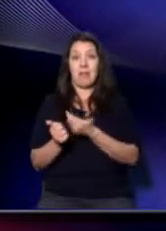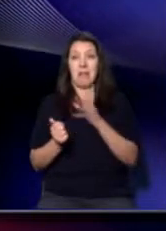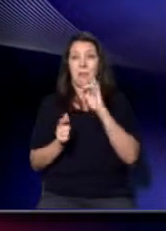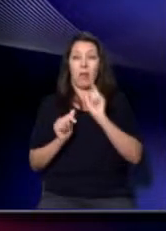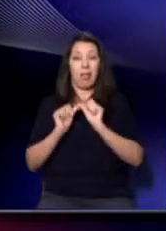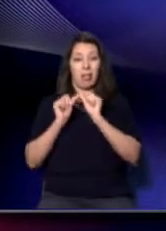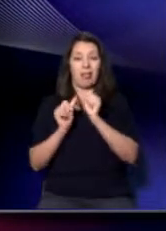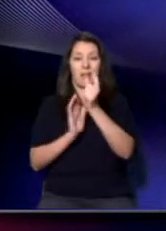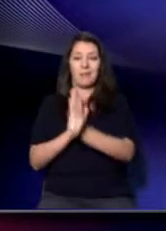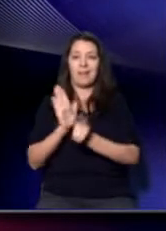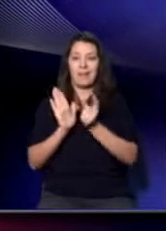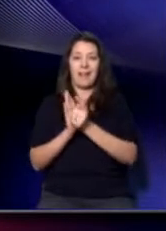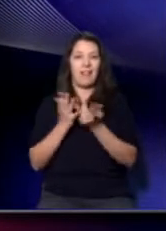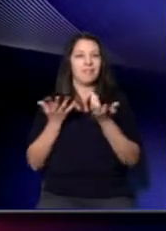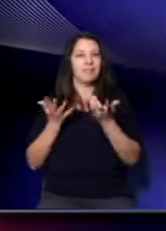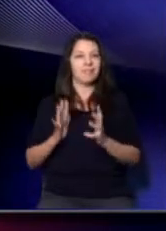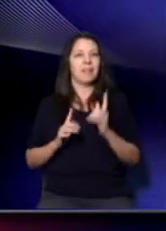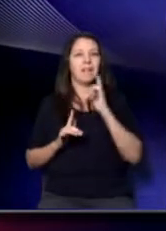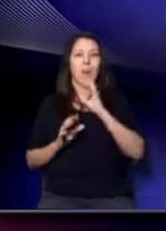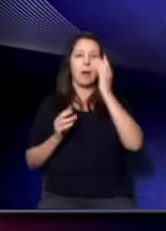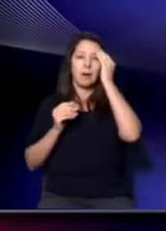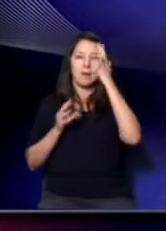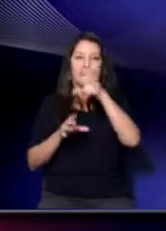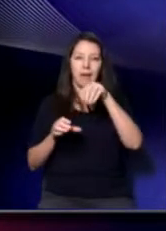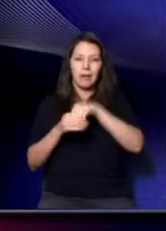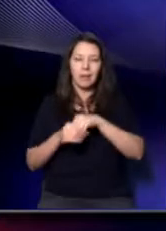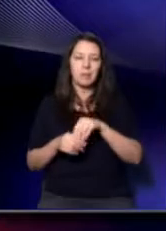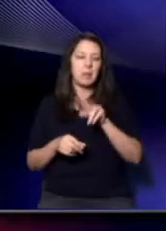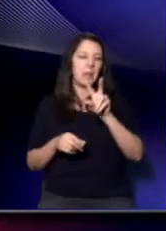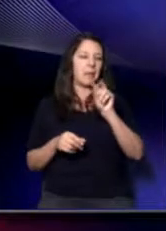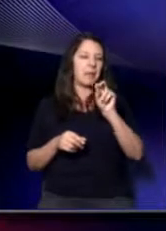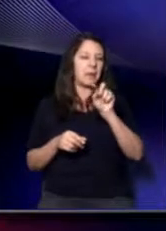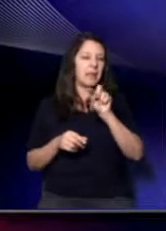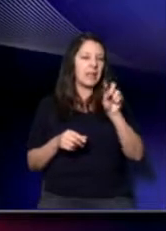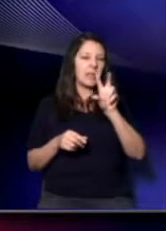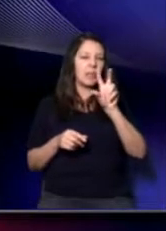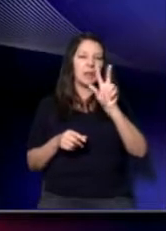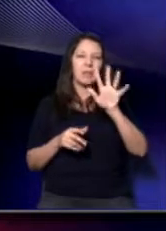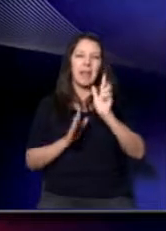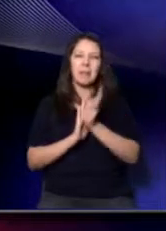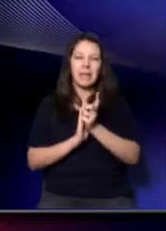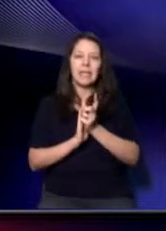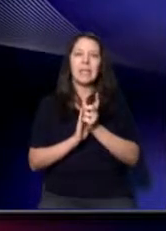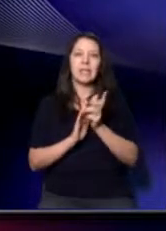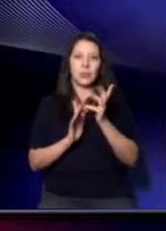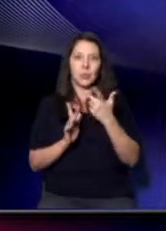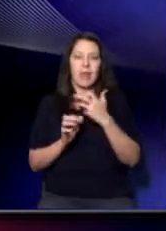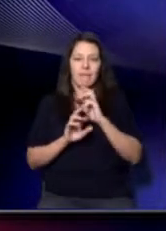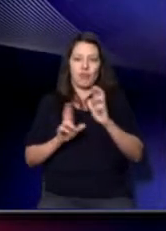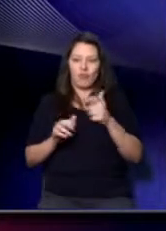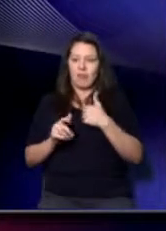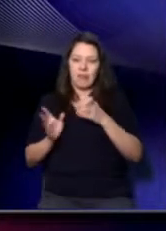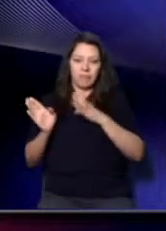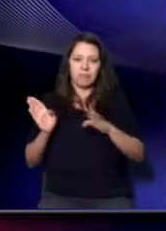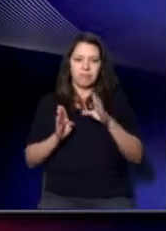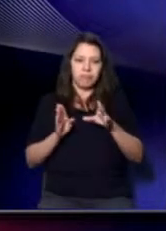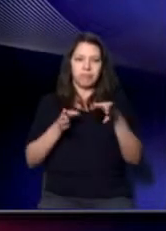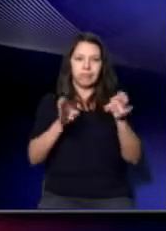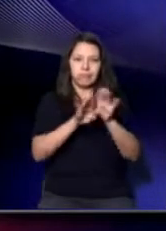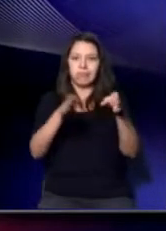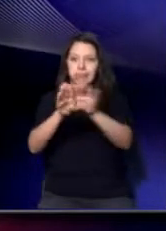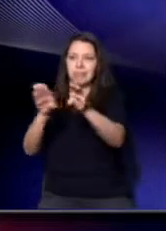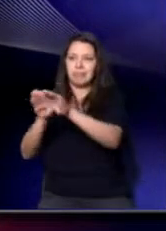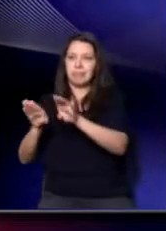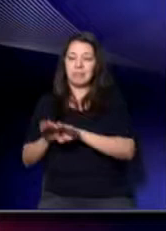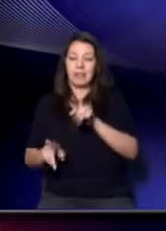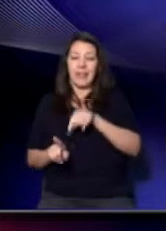hour, and so at 35 minutes, we have to start planning on shutting everything down because the data center gets hot